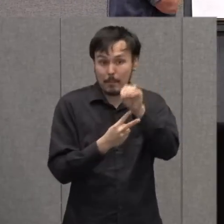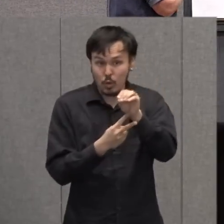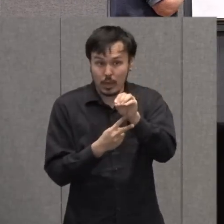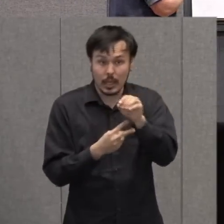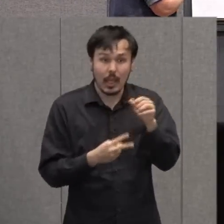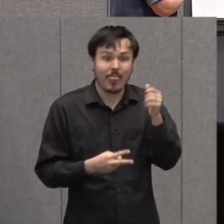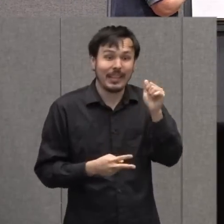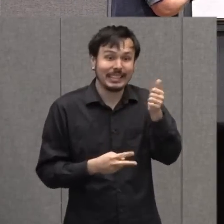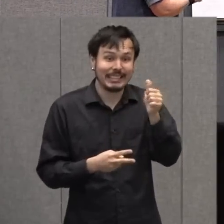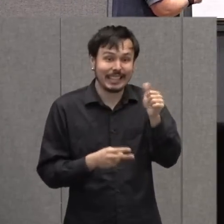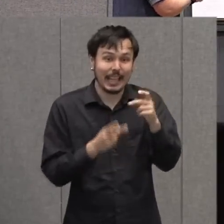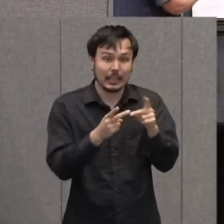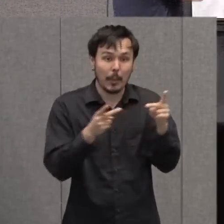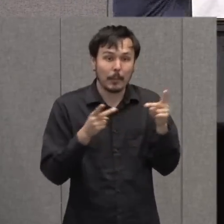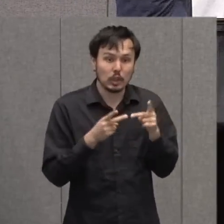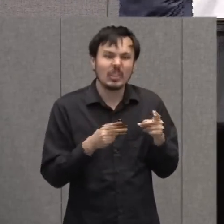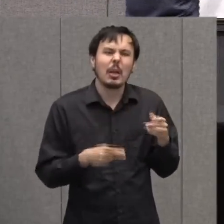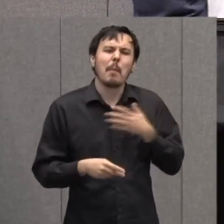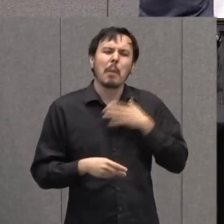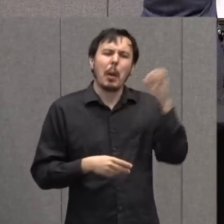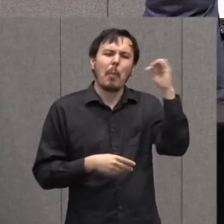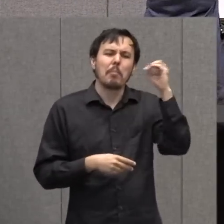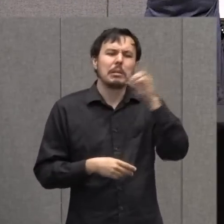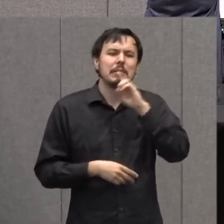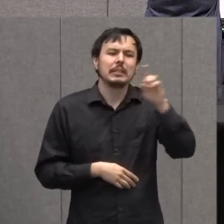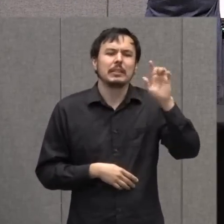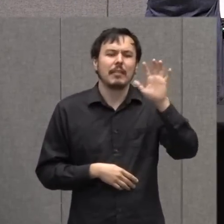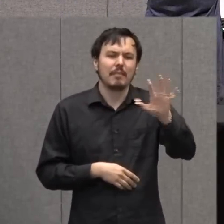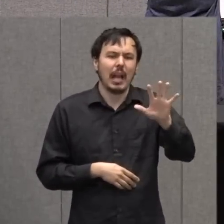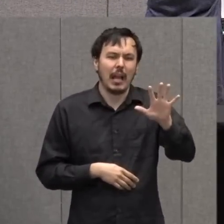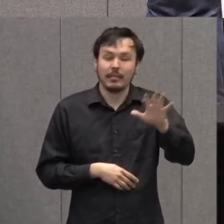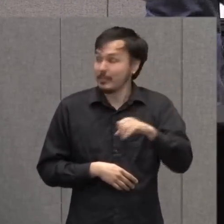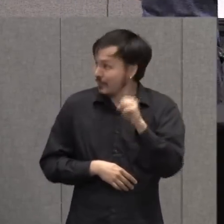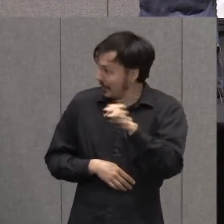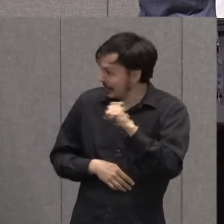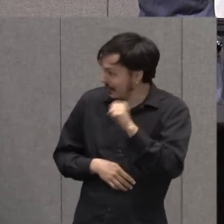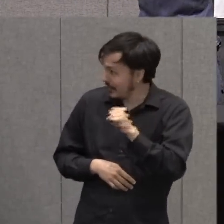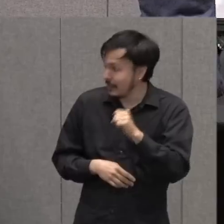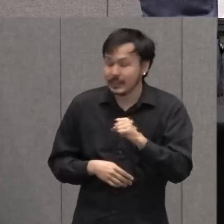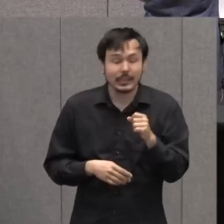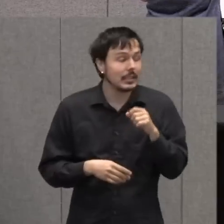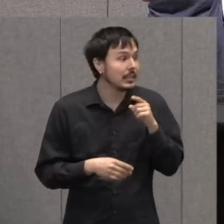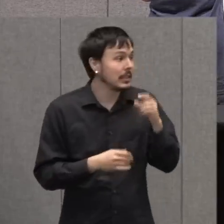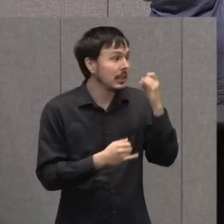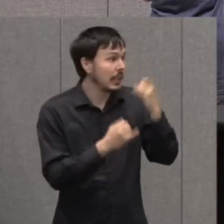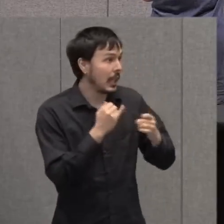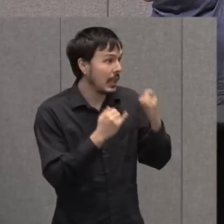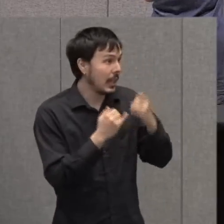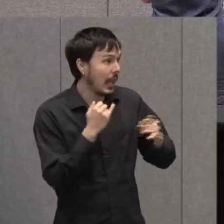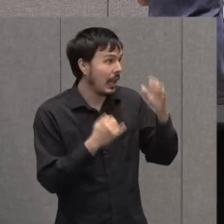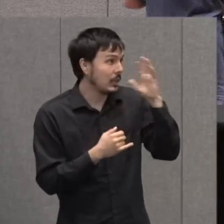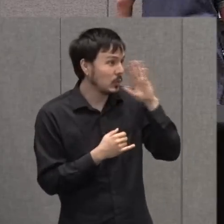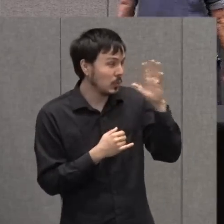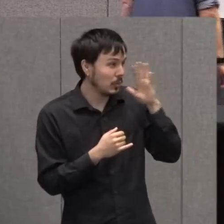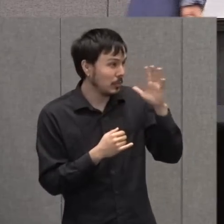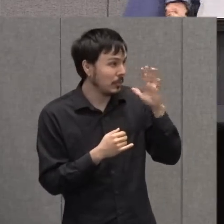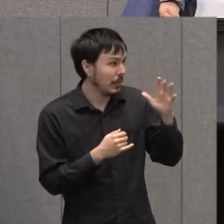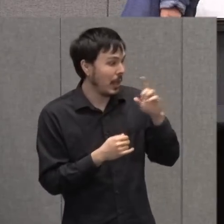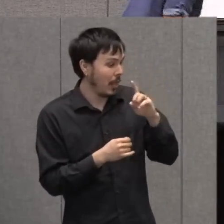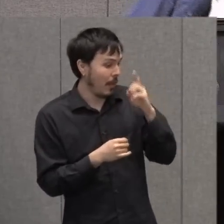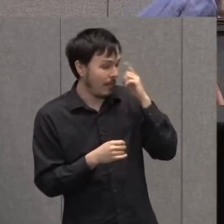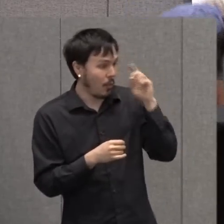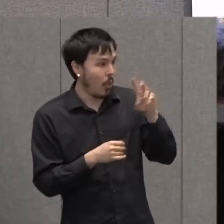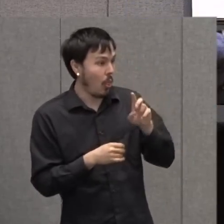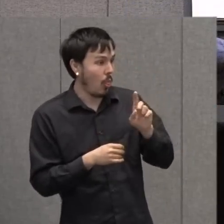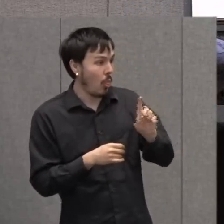Yes. I say the 5. There we go. And the last one in the ones place would be the 4. So, oh,